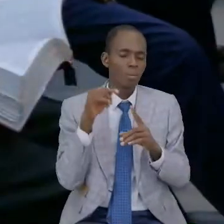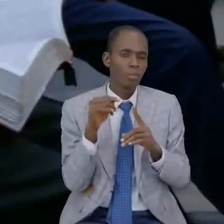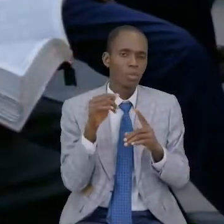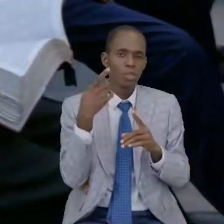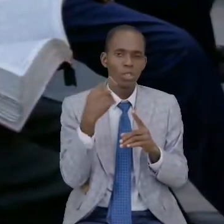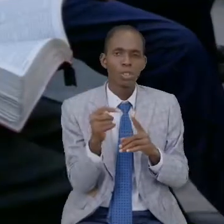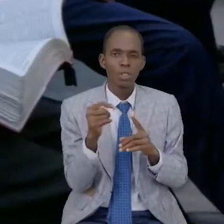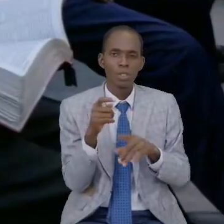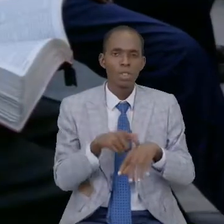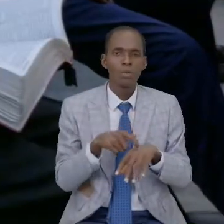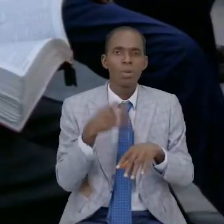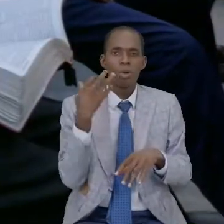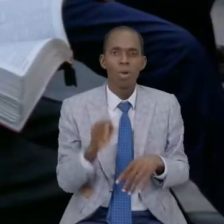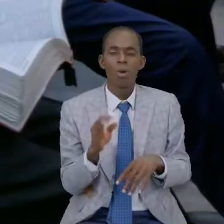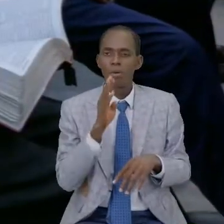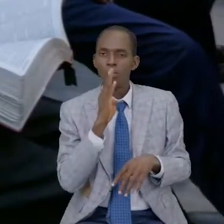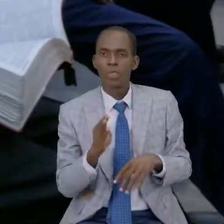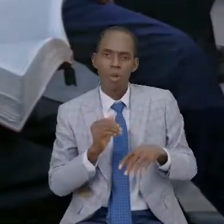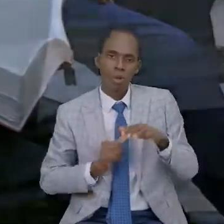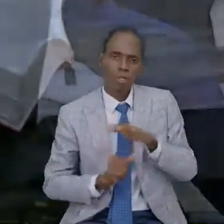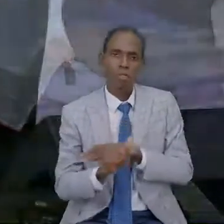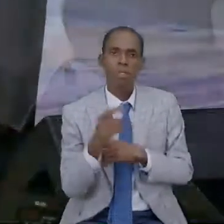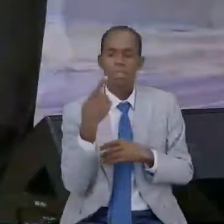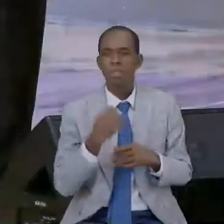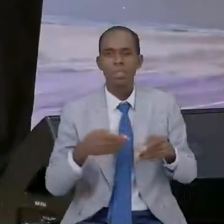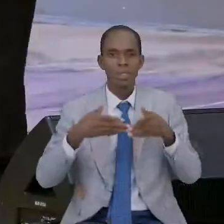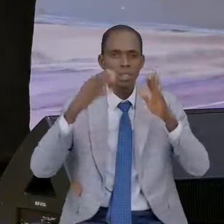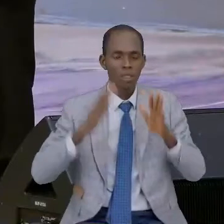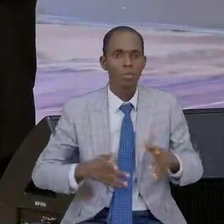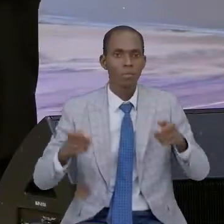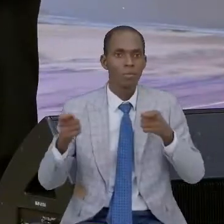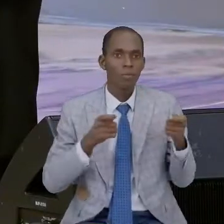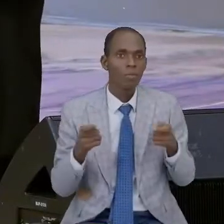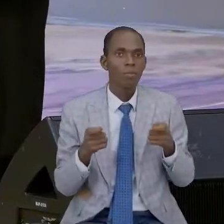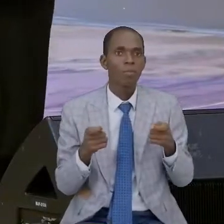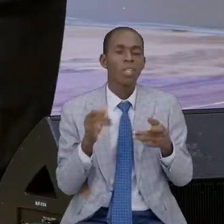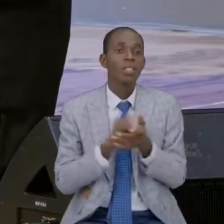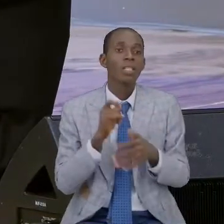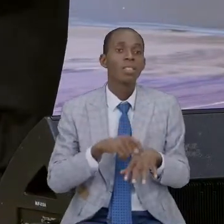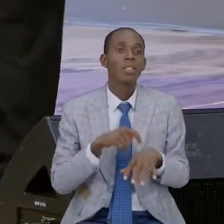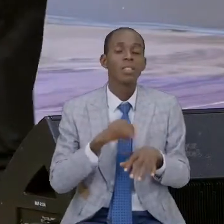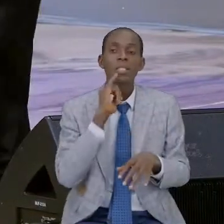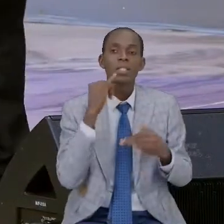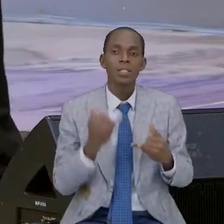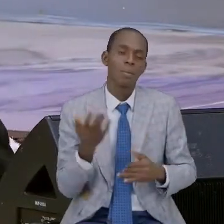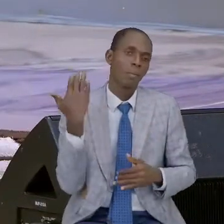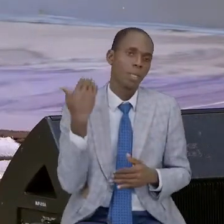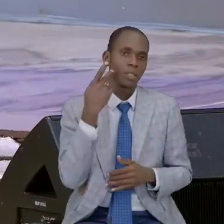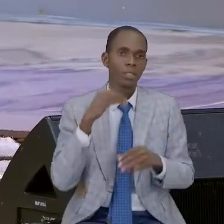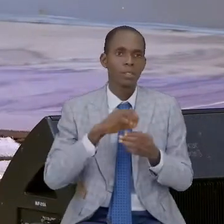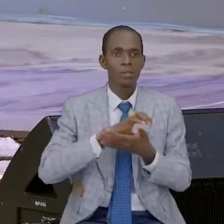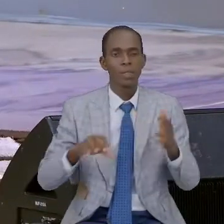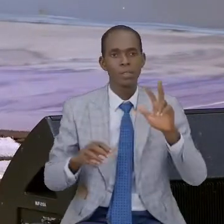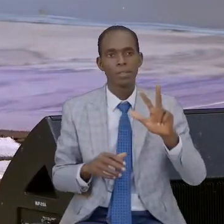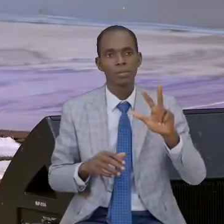being under those tutors, under those governors, under the law, that season is now past. Look at number three here